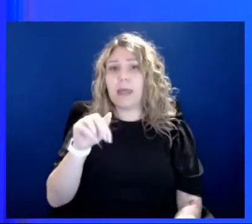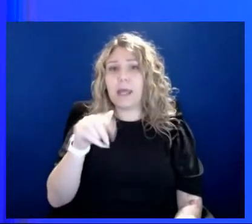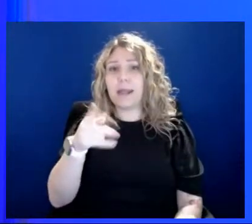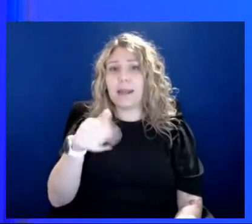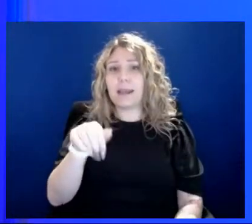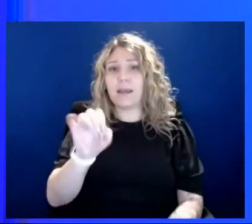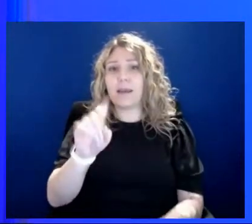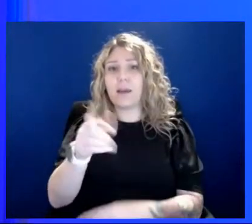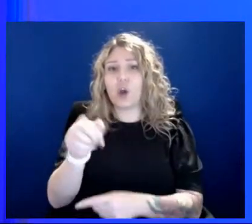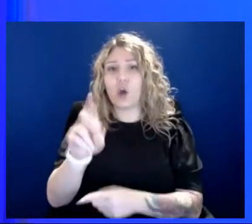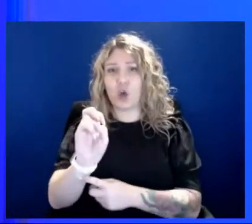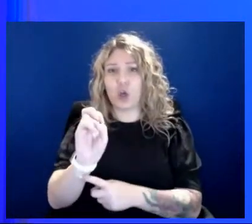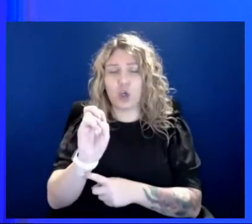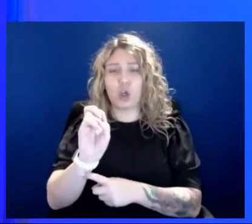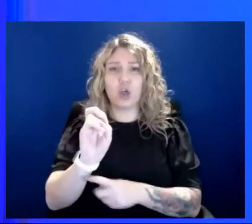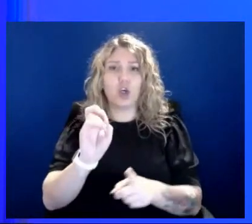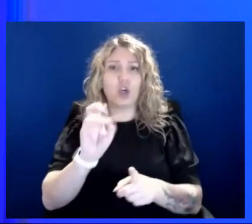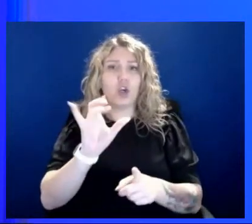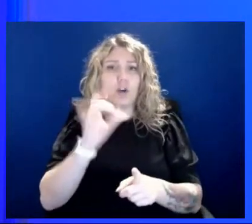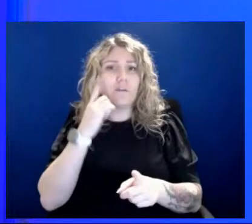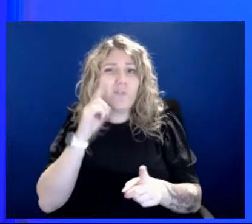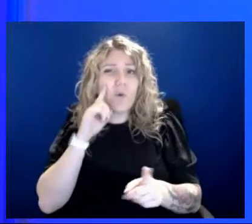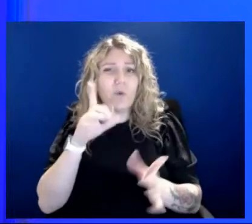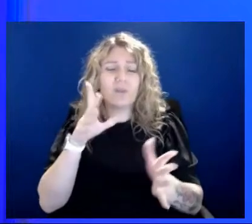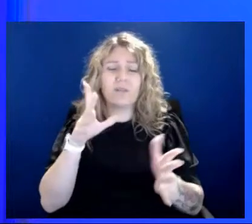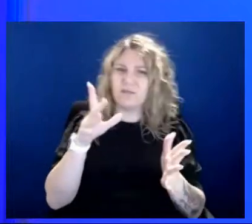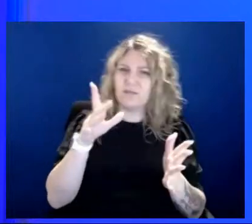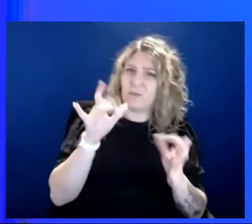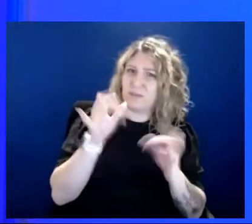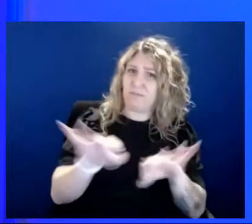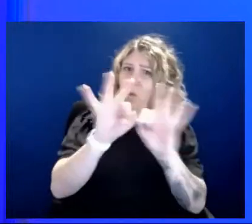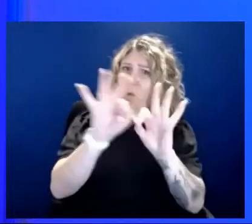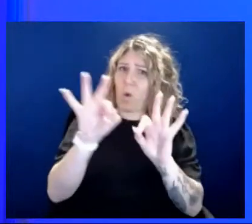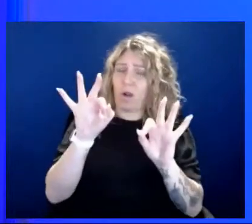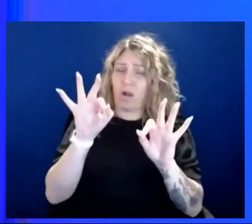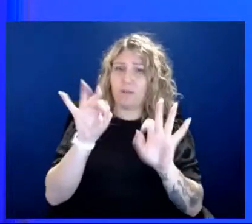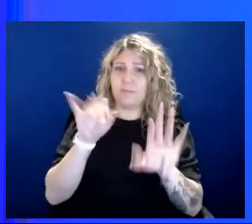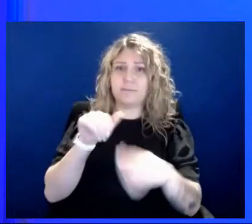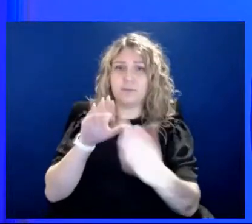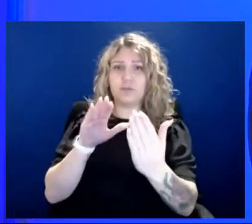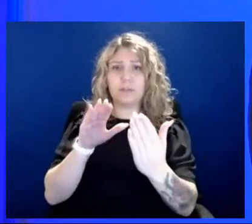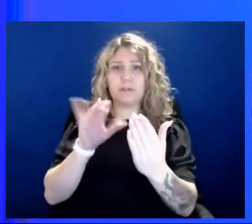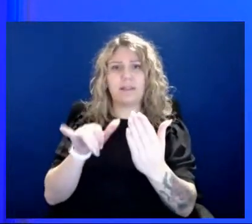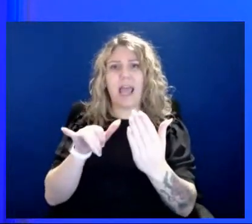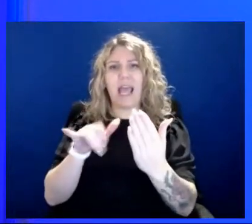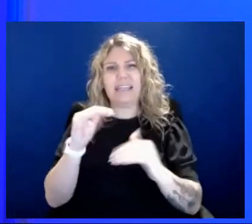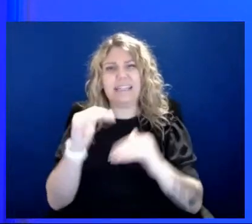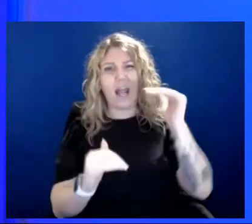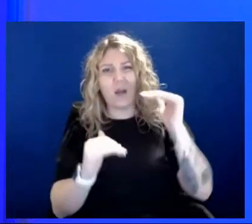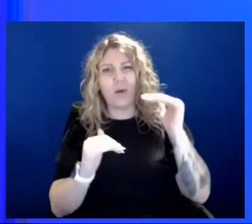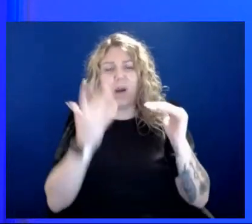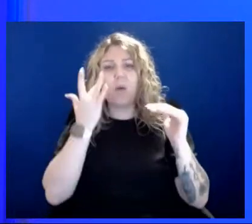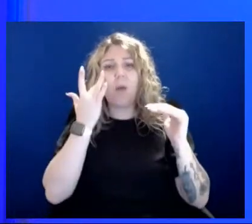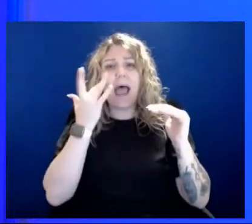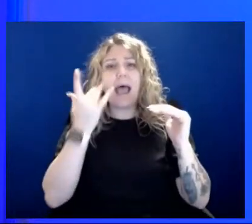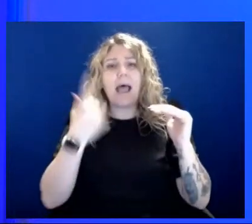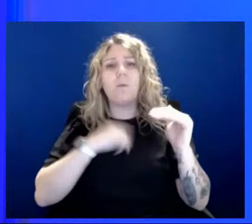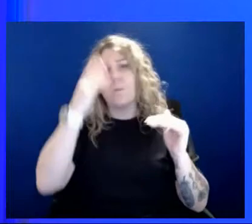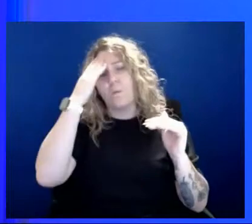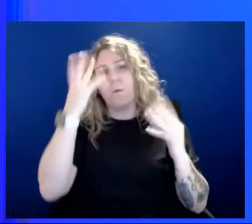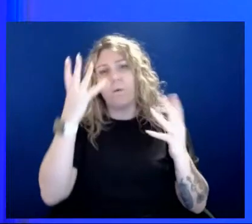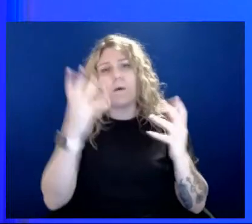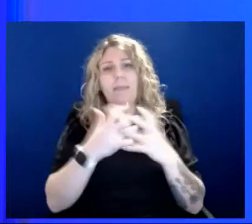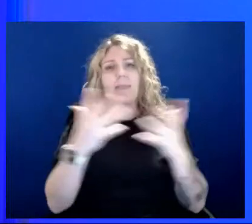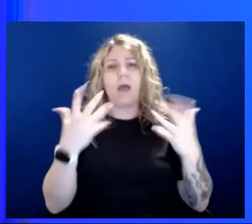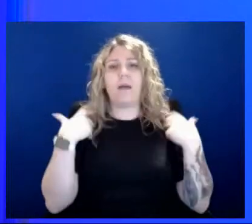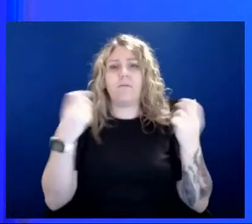actually was an important step to addressing some of that inequity, because we know that there's a lot of health outcomes